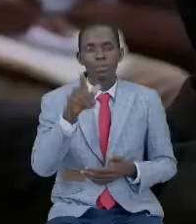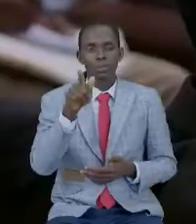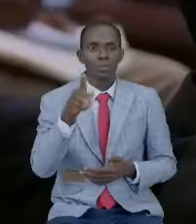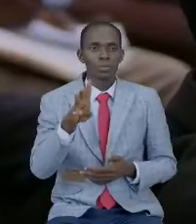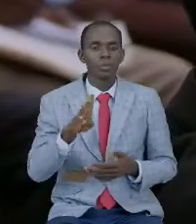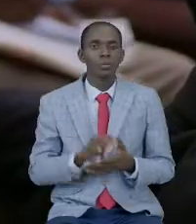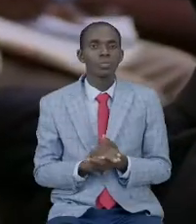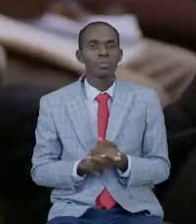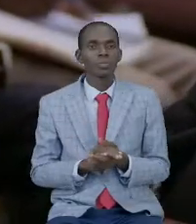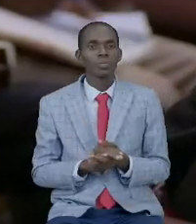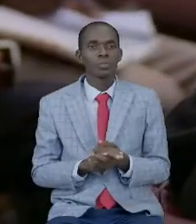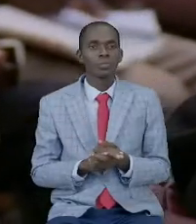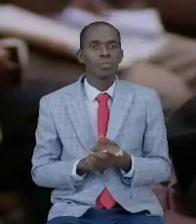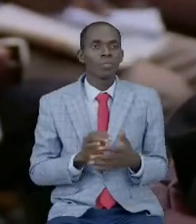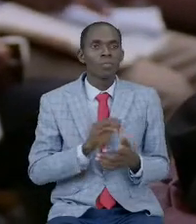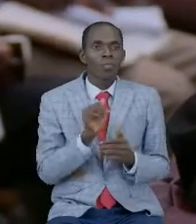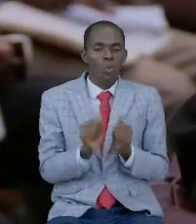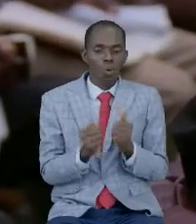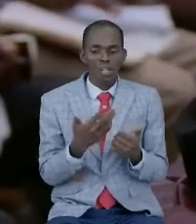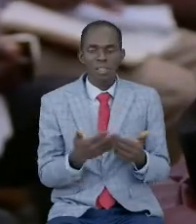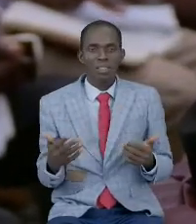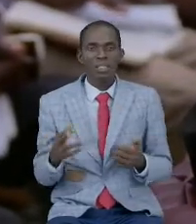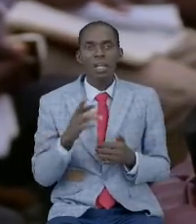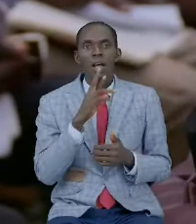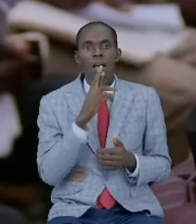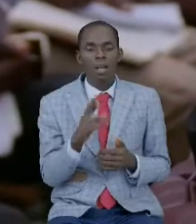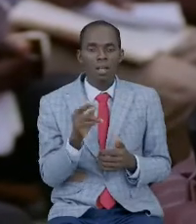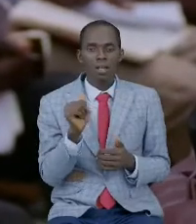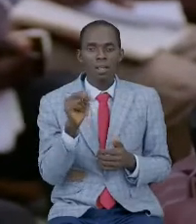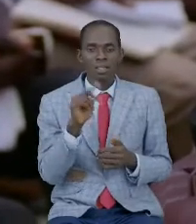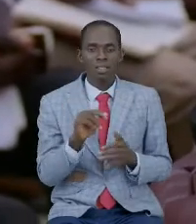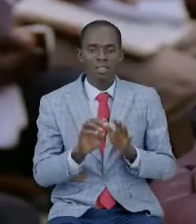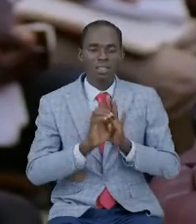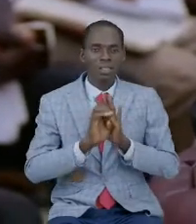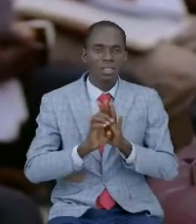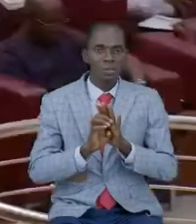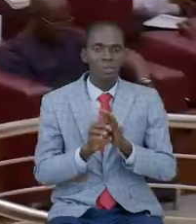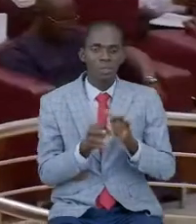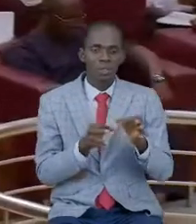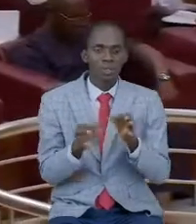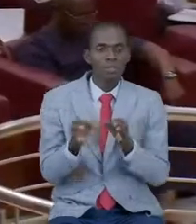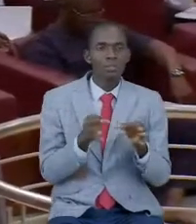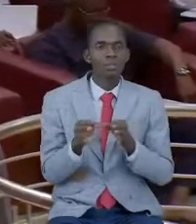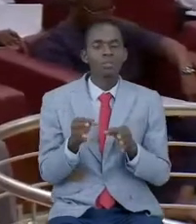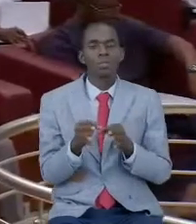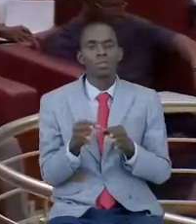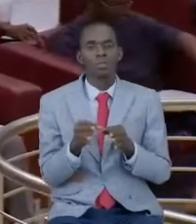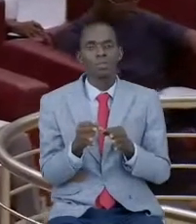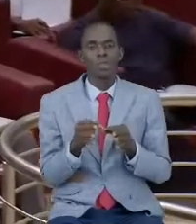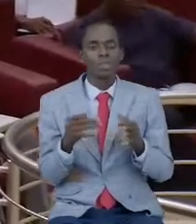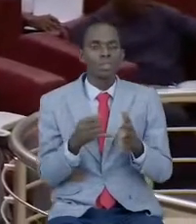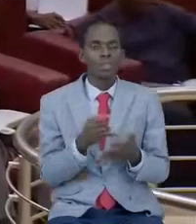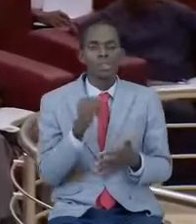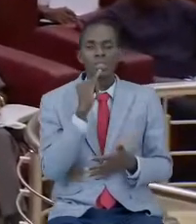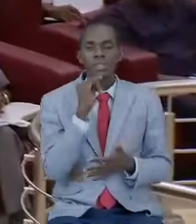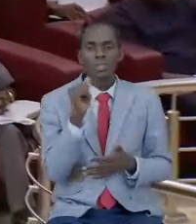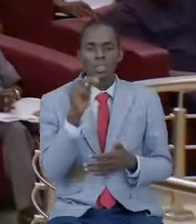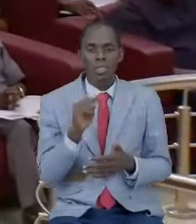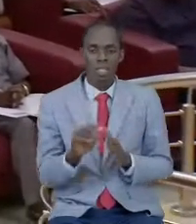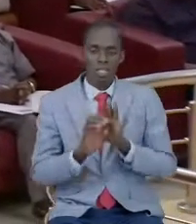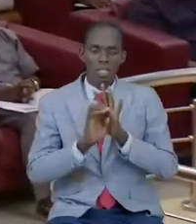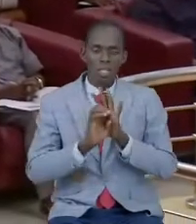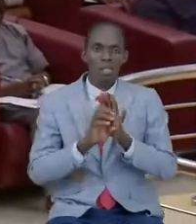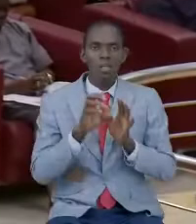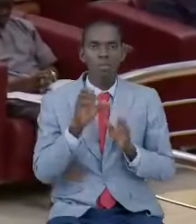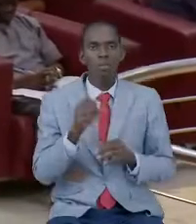24, which things are an allegory. It's an illustration. It is an example